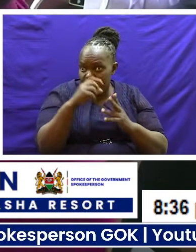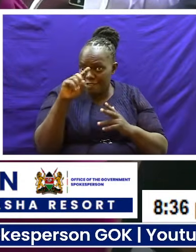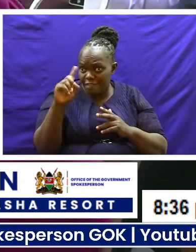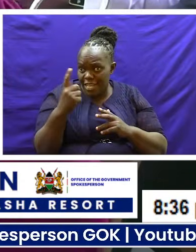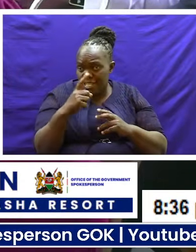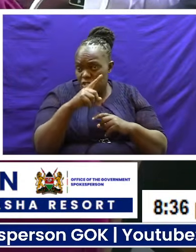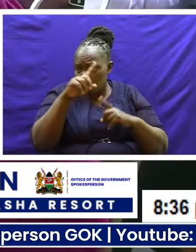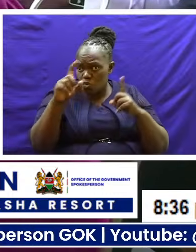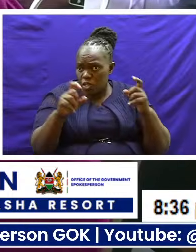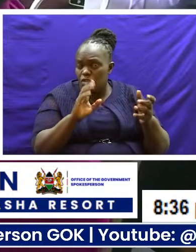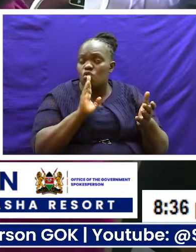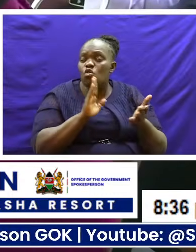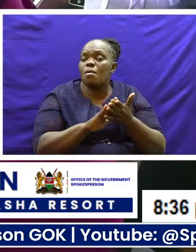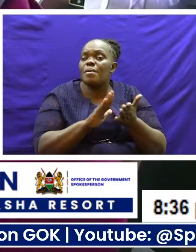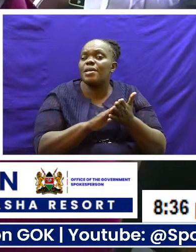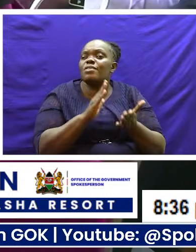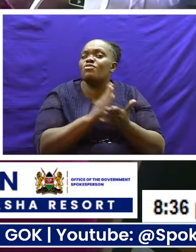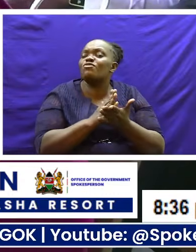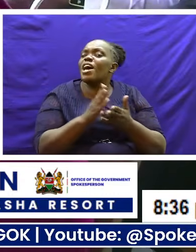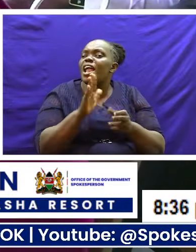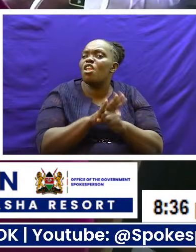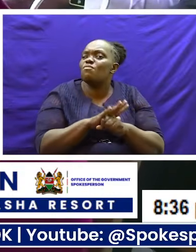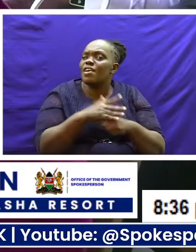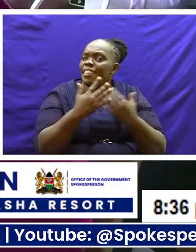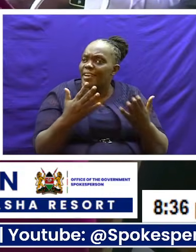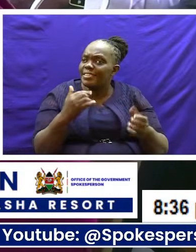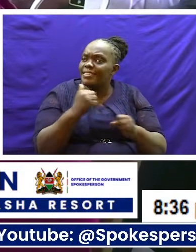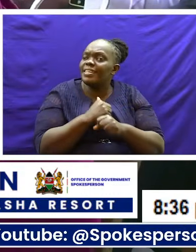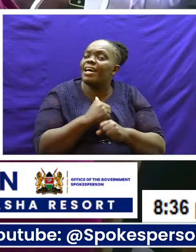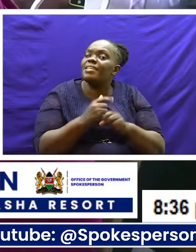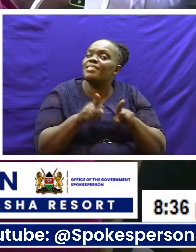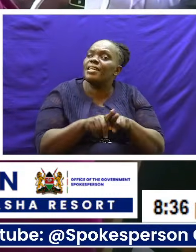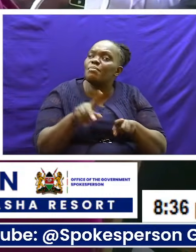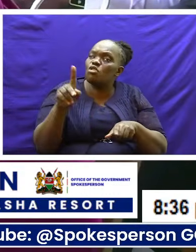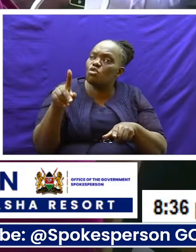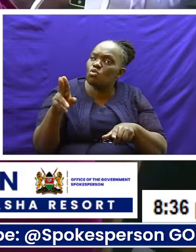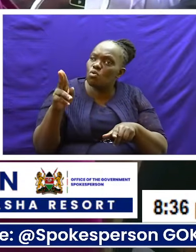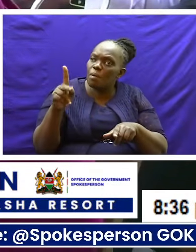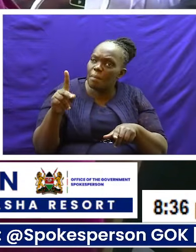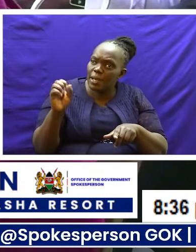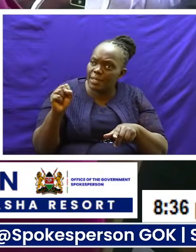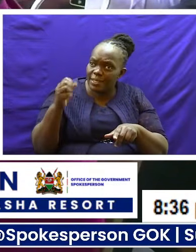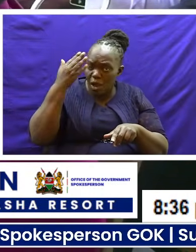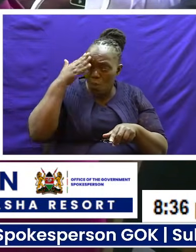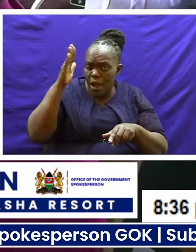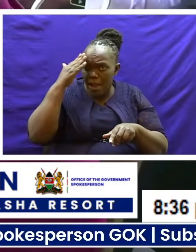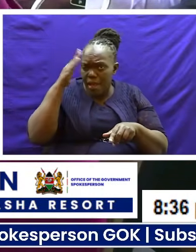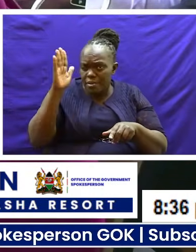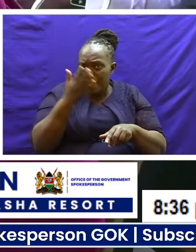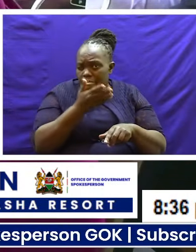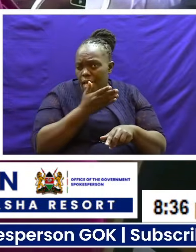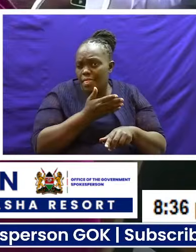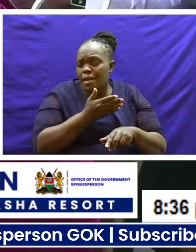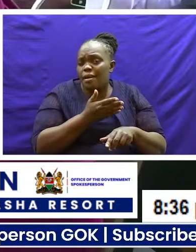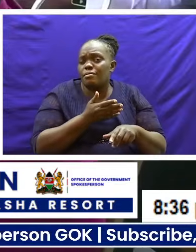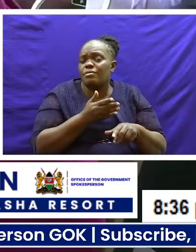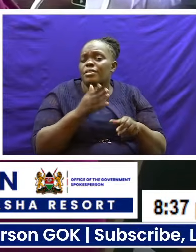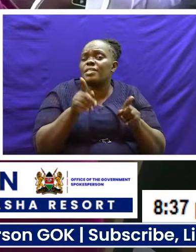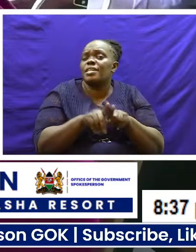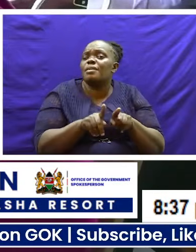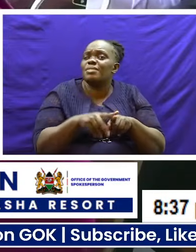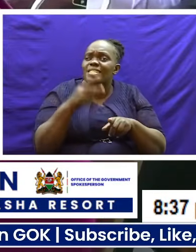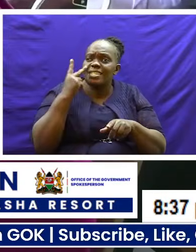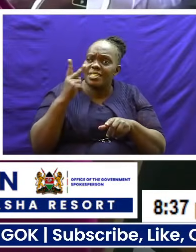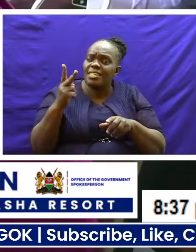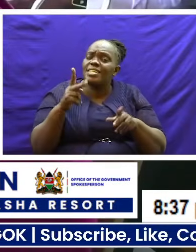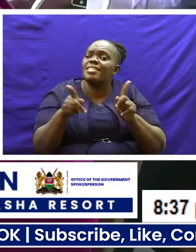could make a little comment. There are a lot of things that have been done by the KUCCPS through the creation of awareness. We as the comrade, we have seen them